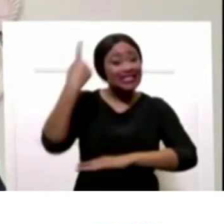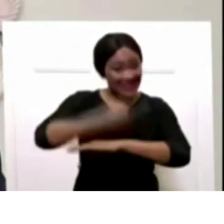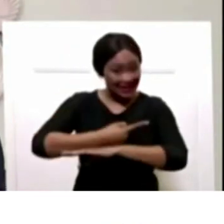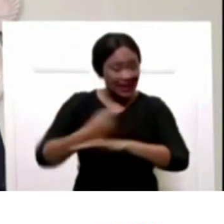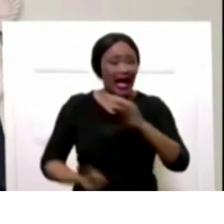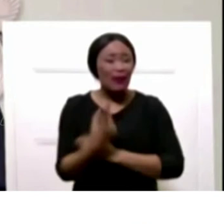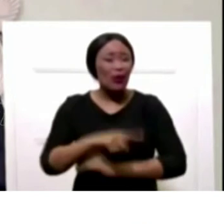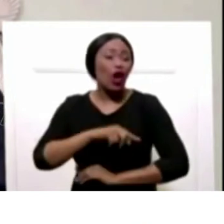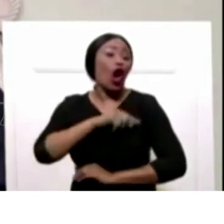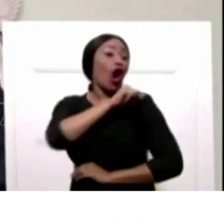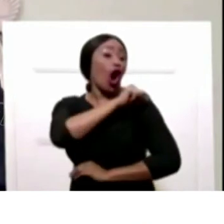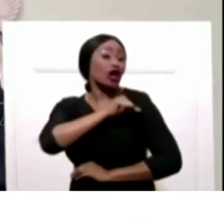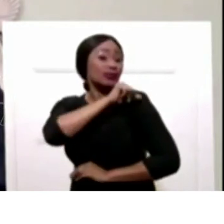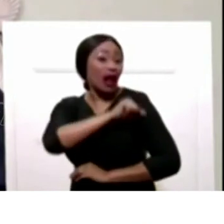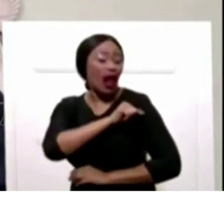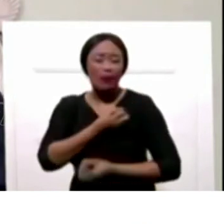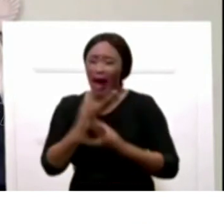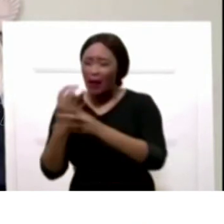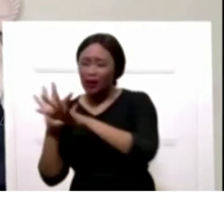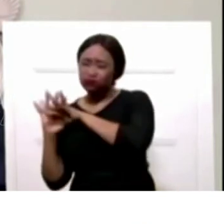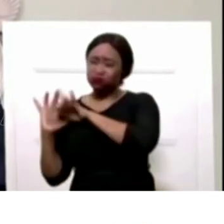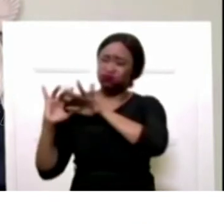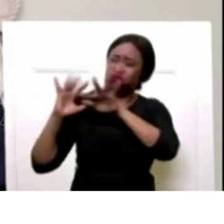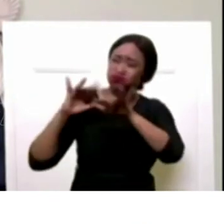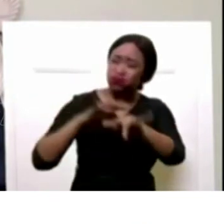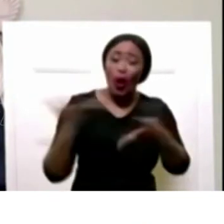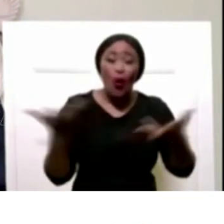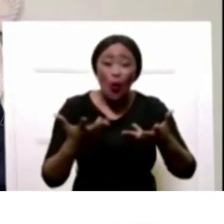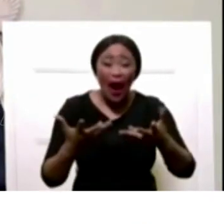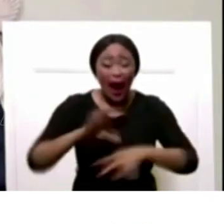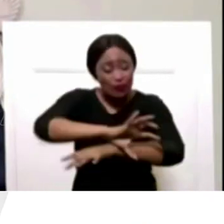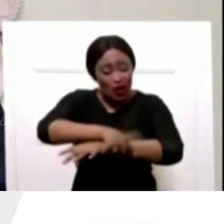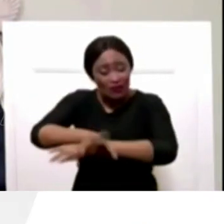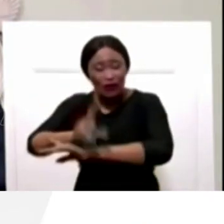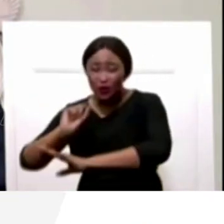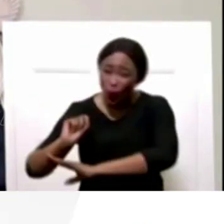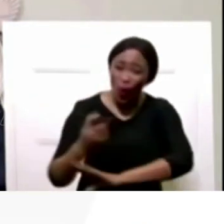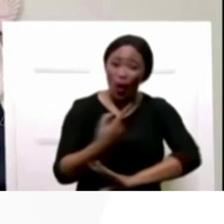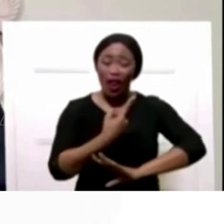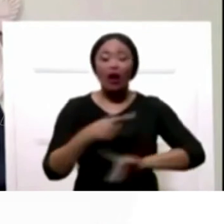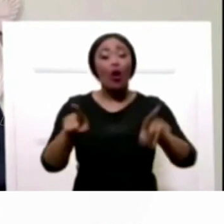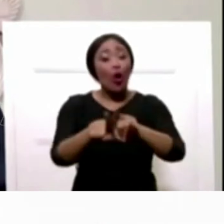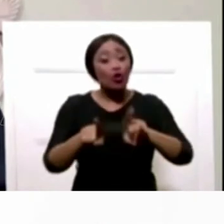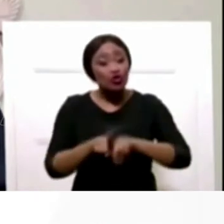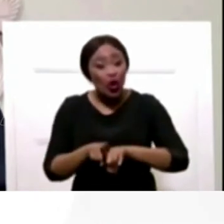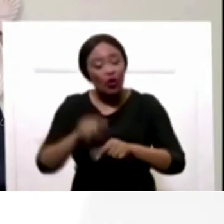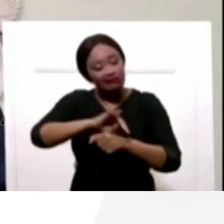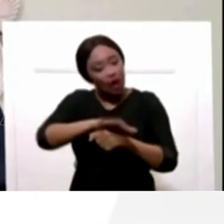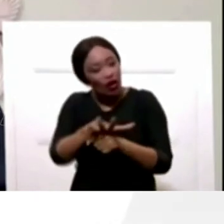hospital admissions in almost all provinces, and an increase in the proportion of